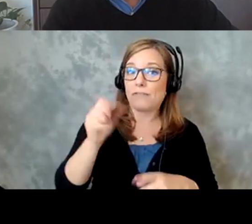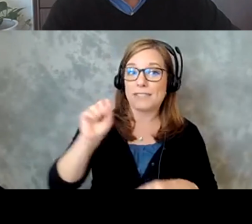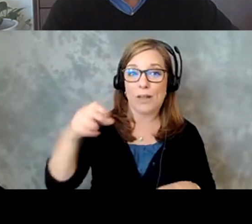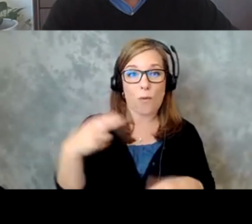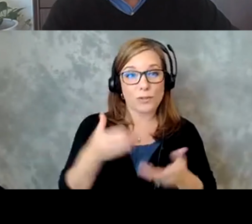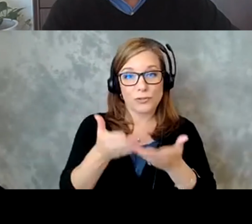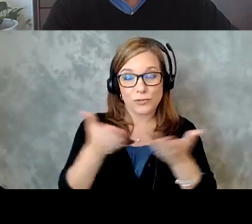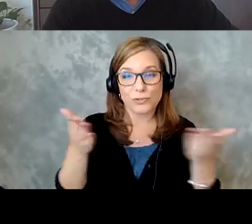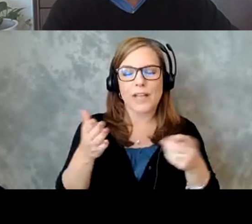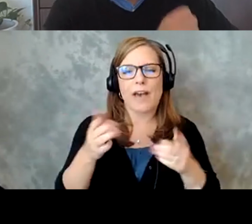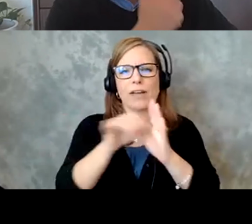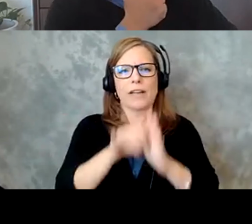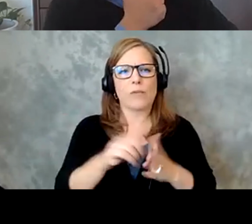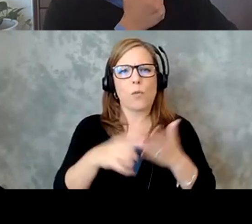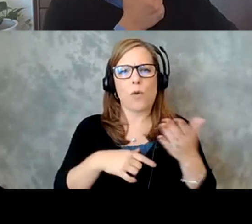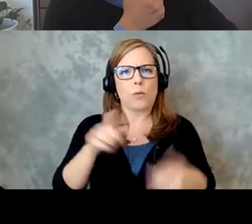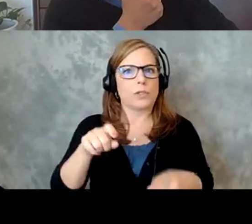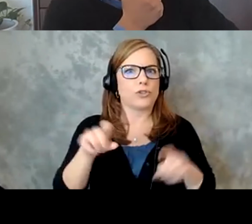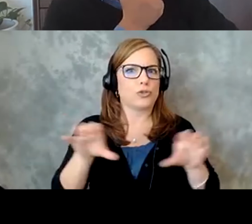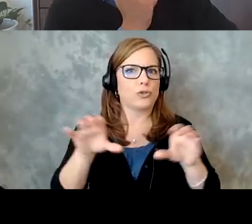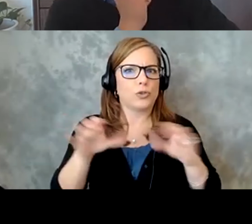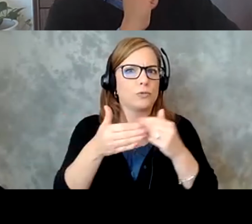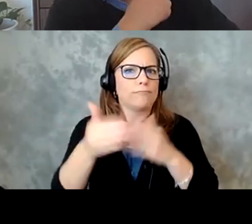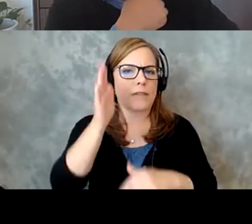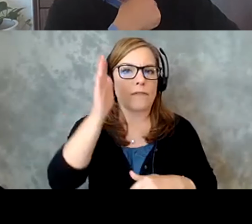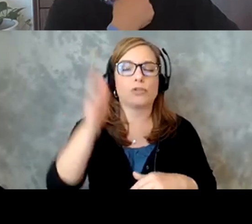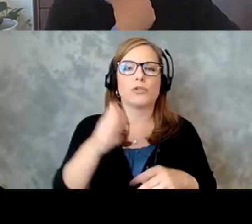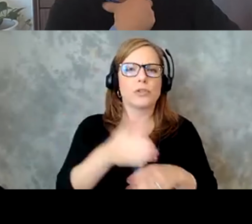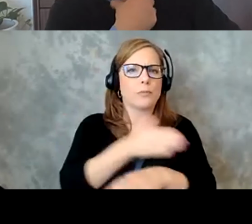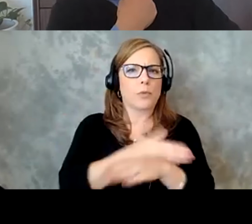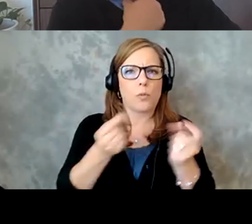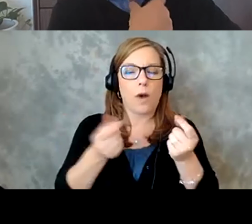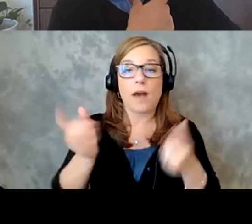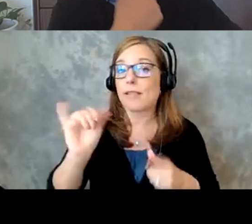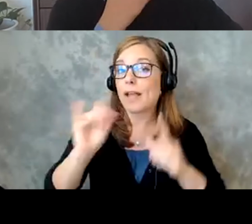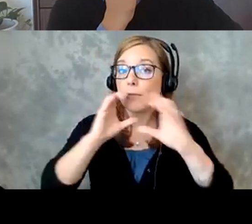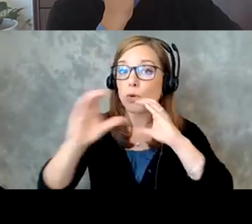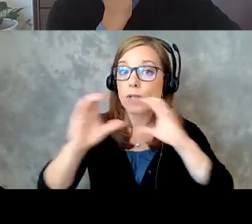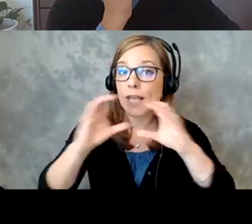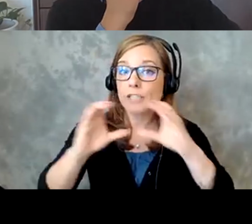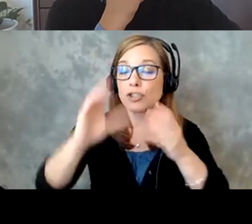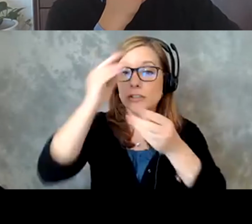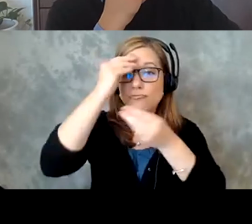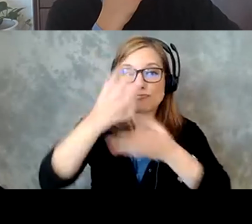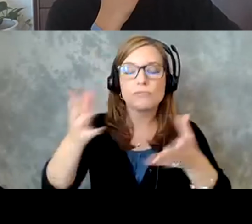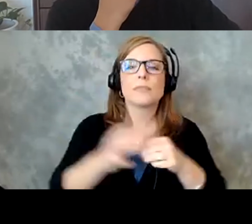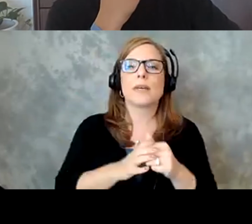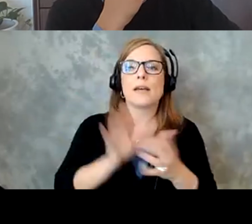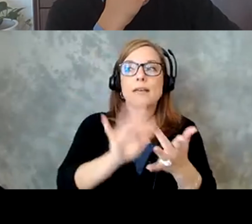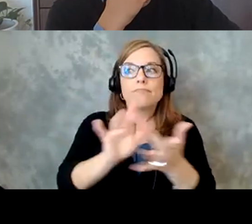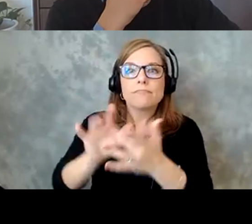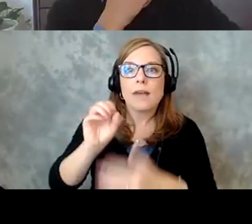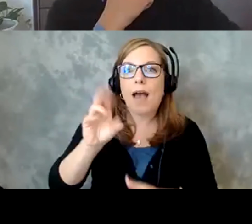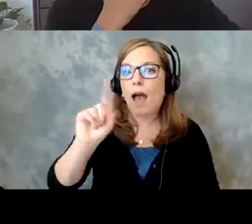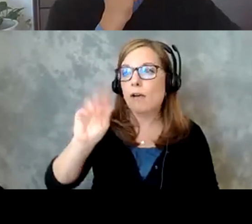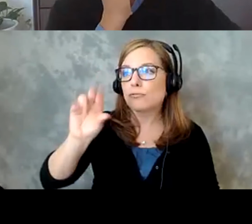to work towards, such as communications and proper communications, outreach and education, looking